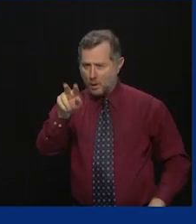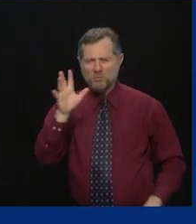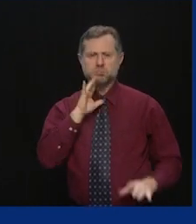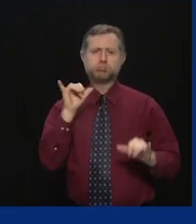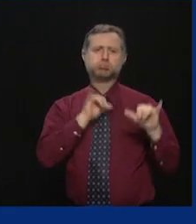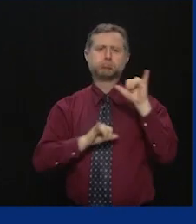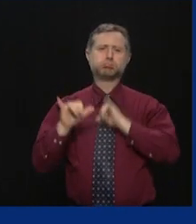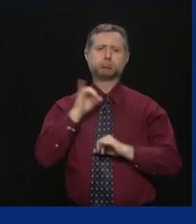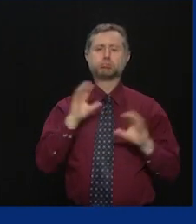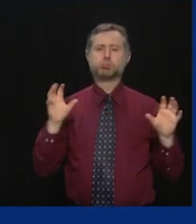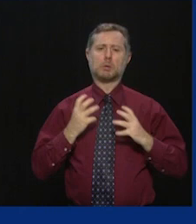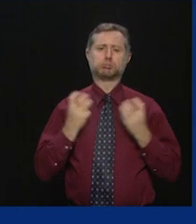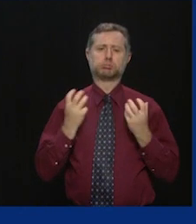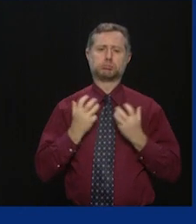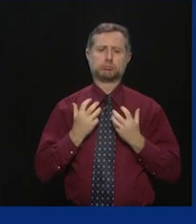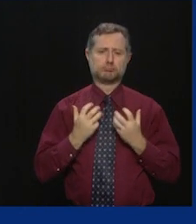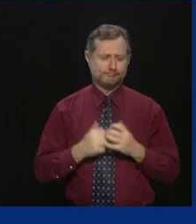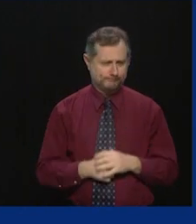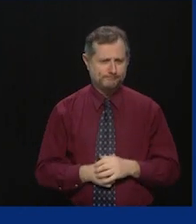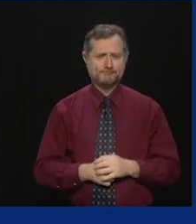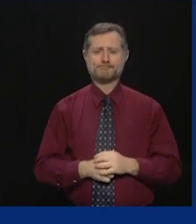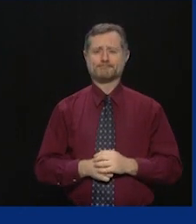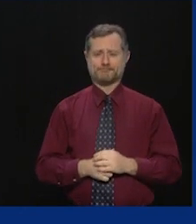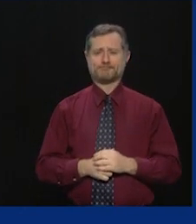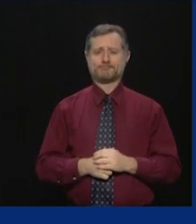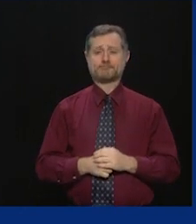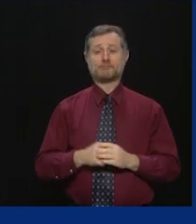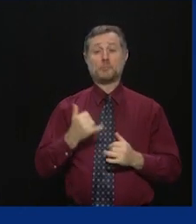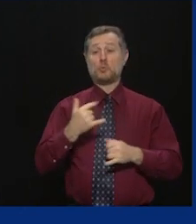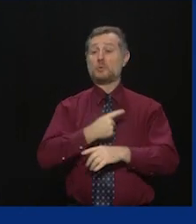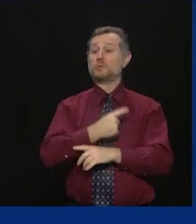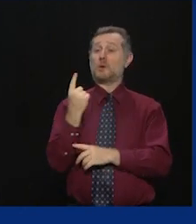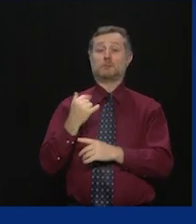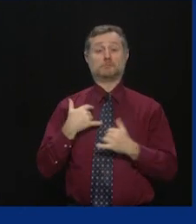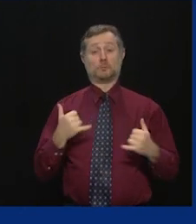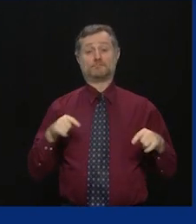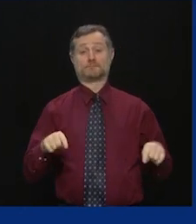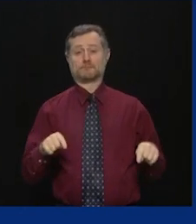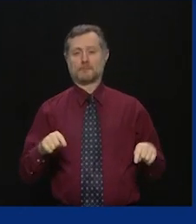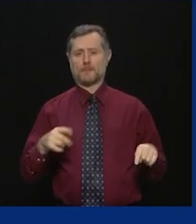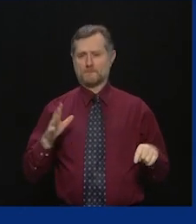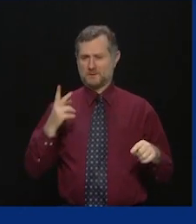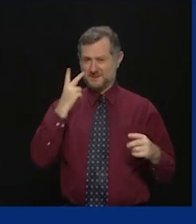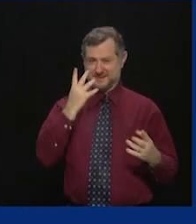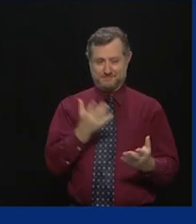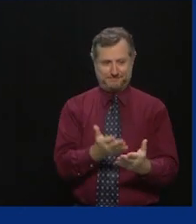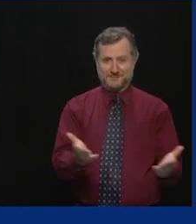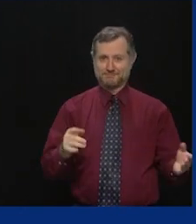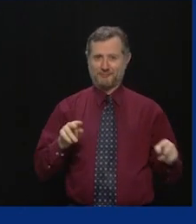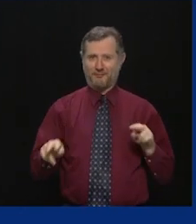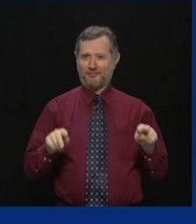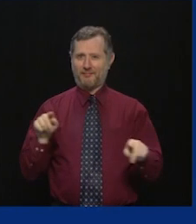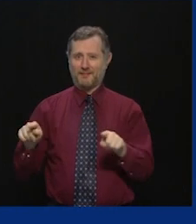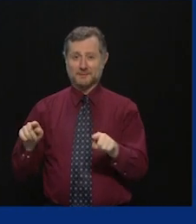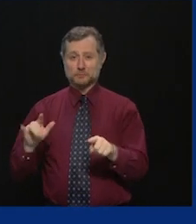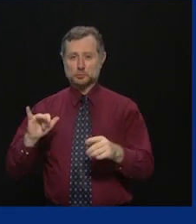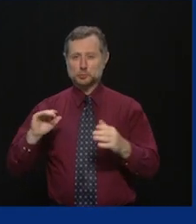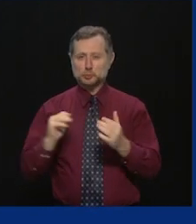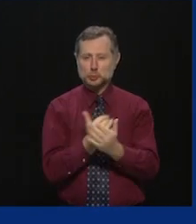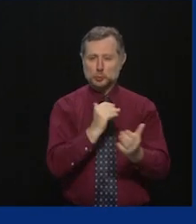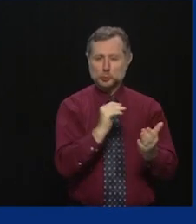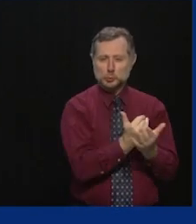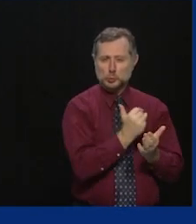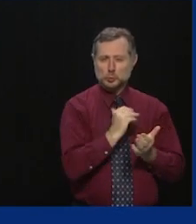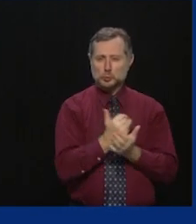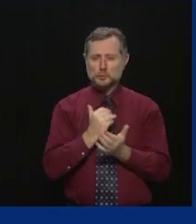our boundaries. And so this is the day. You witness this. You witness the advent of a whole new chapter in